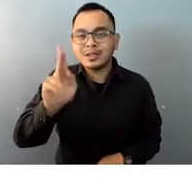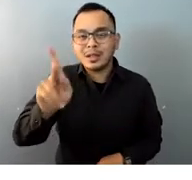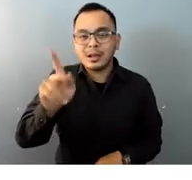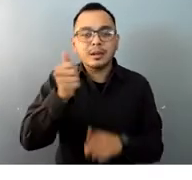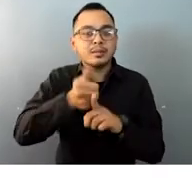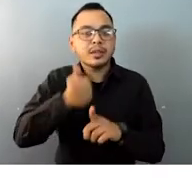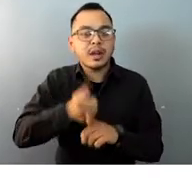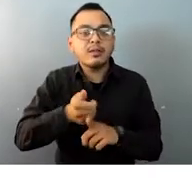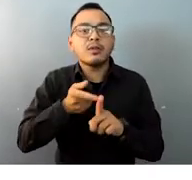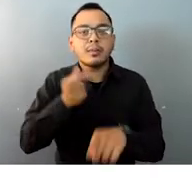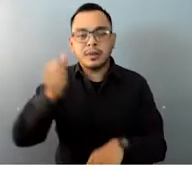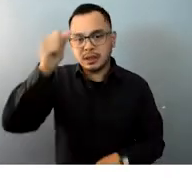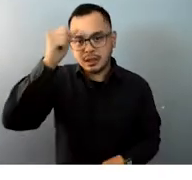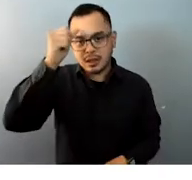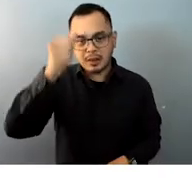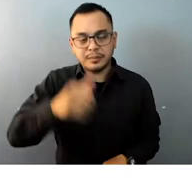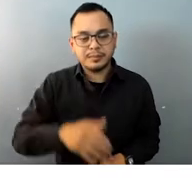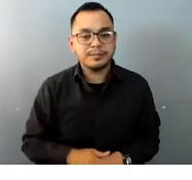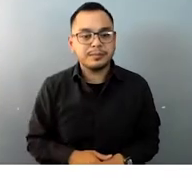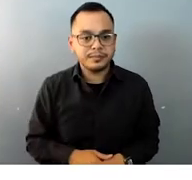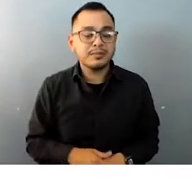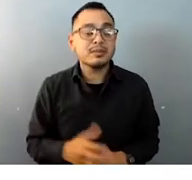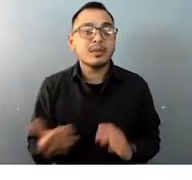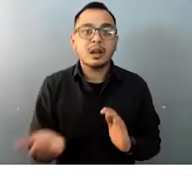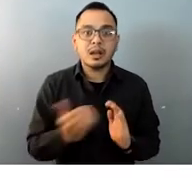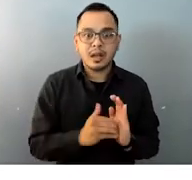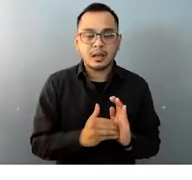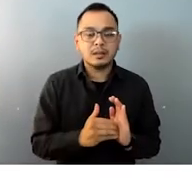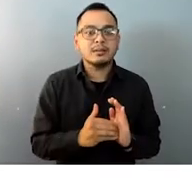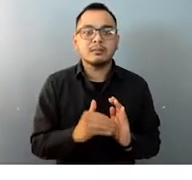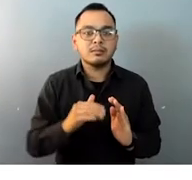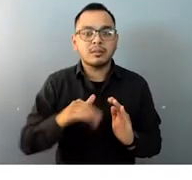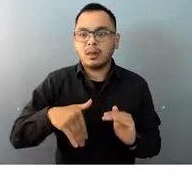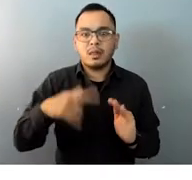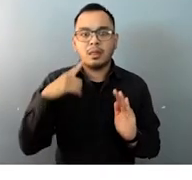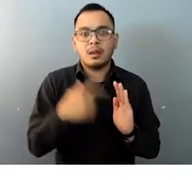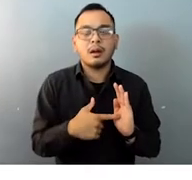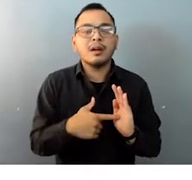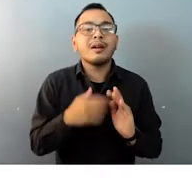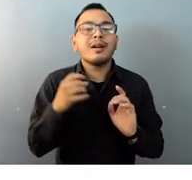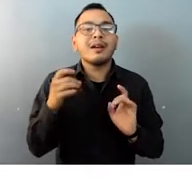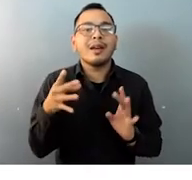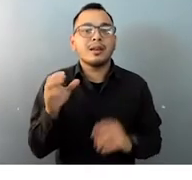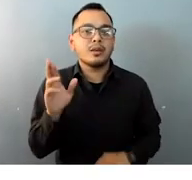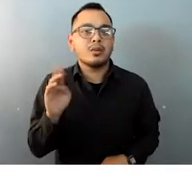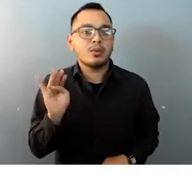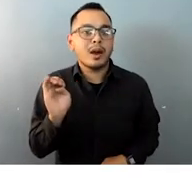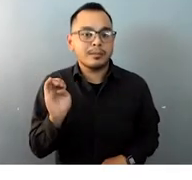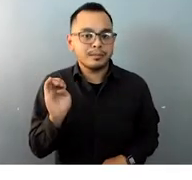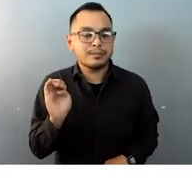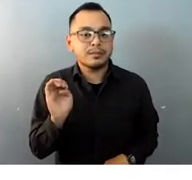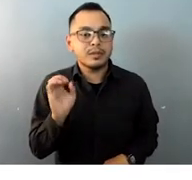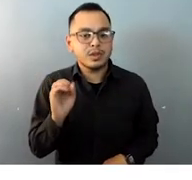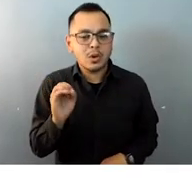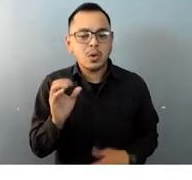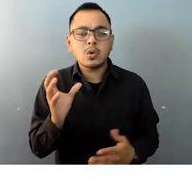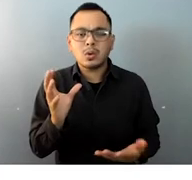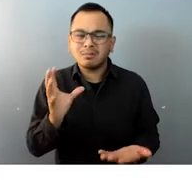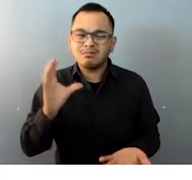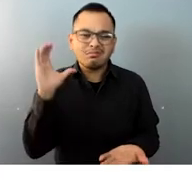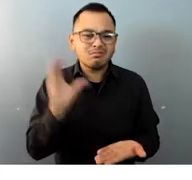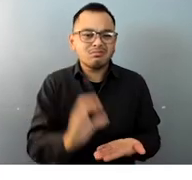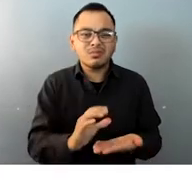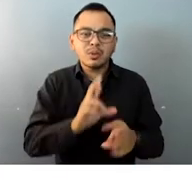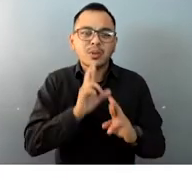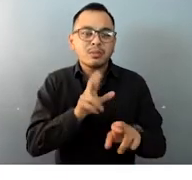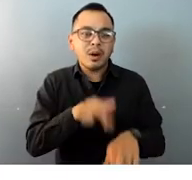Sikhs, who are a faith group from India. And again, this has not been acknowledged as a hate crime. So I